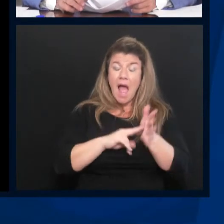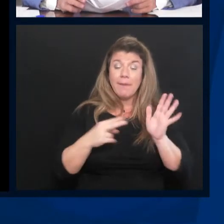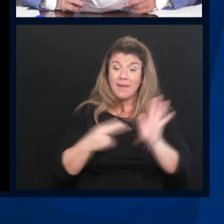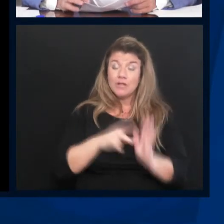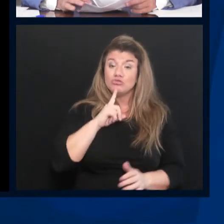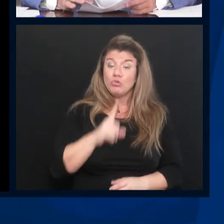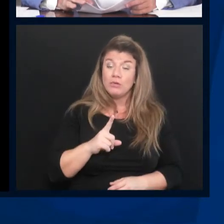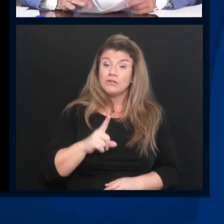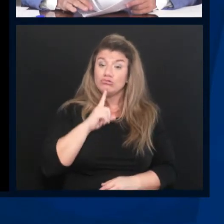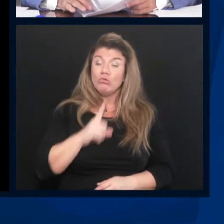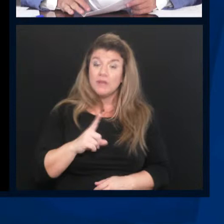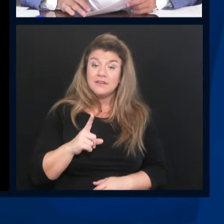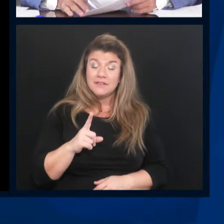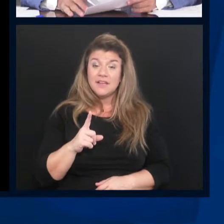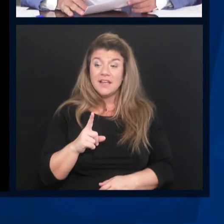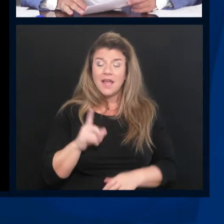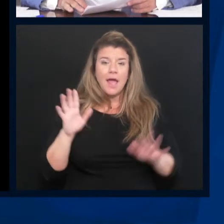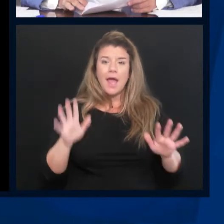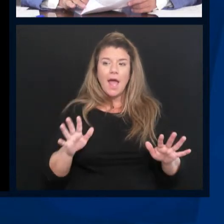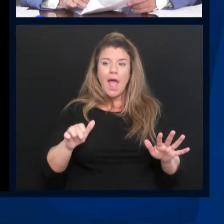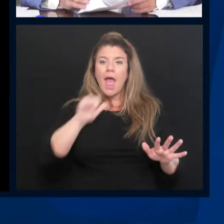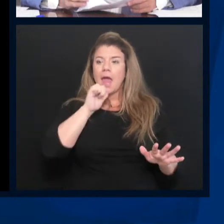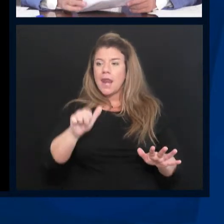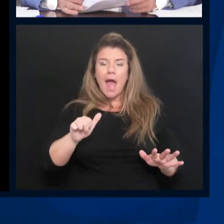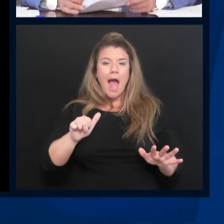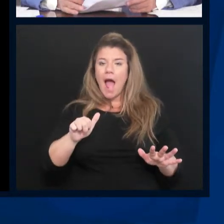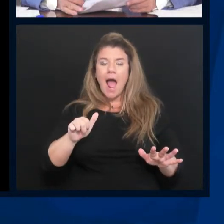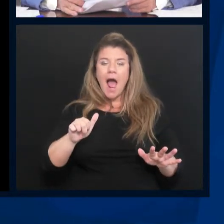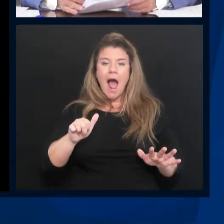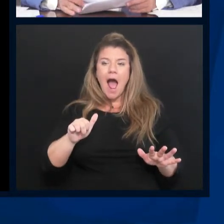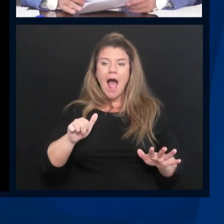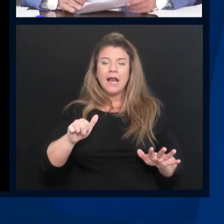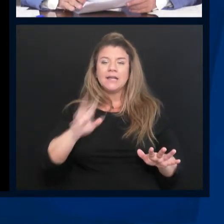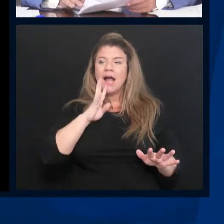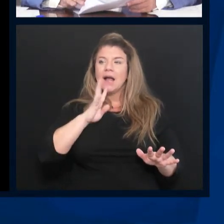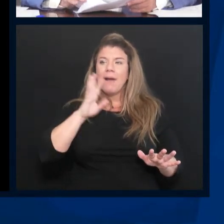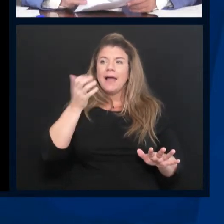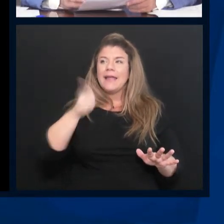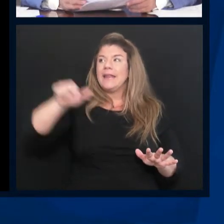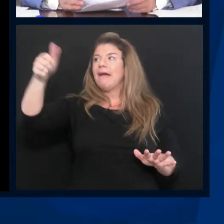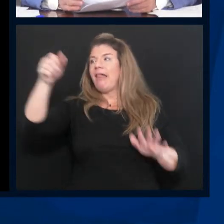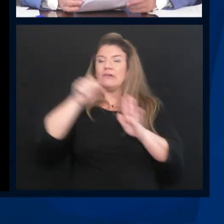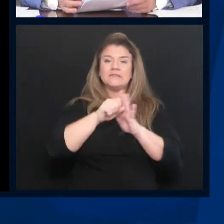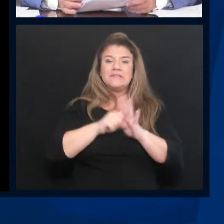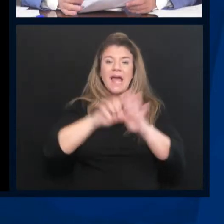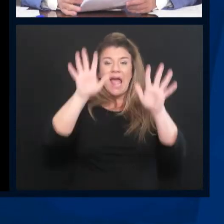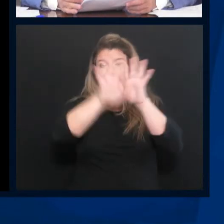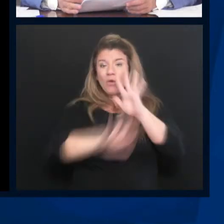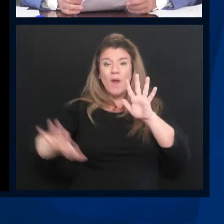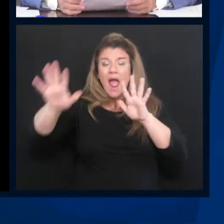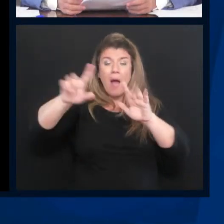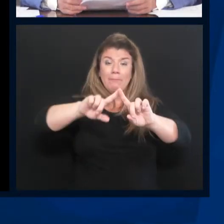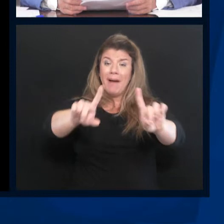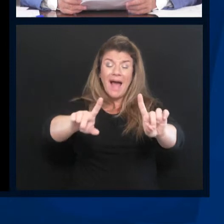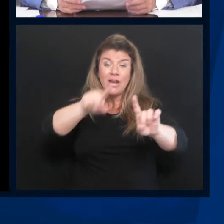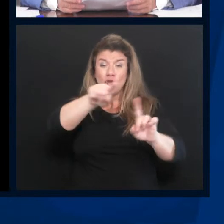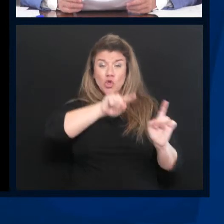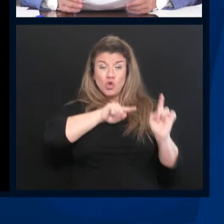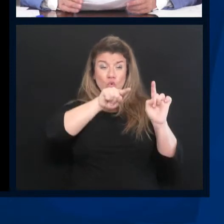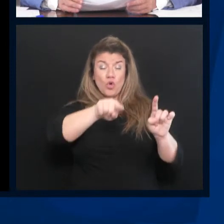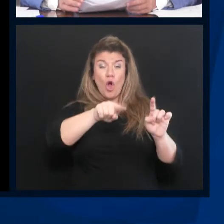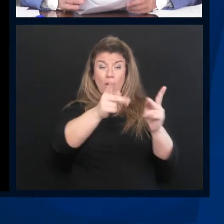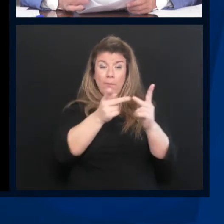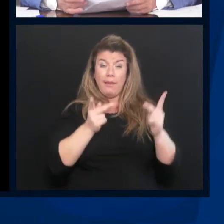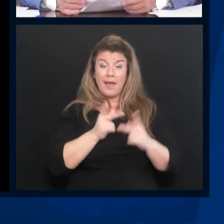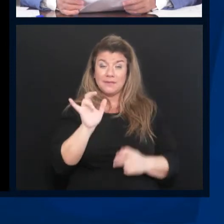really and truly, not to take anything away from any part of the state, but I'm going to tell you right now, you go somewhere to